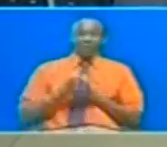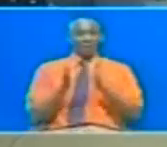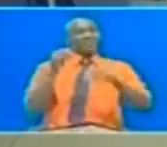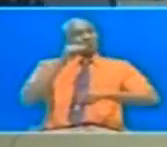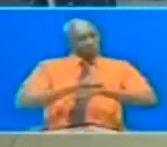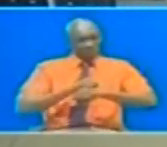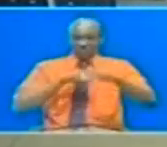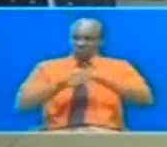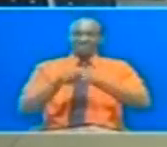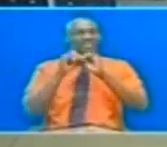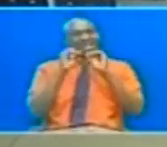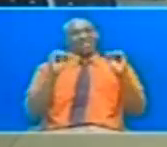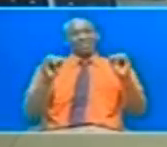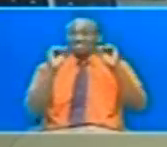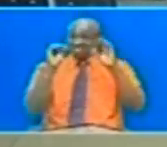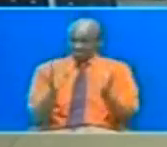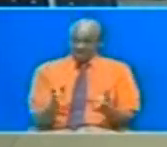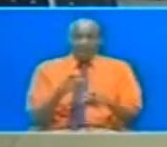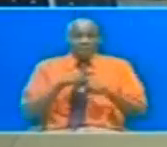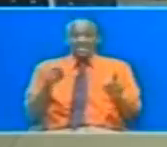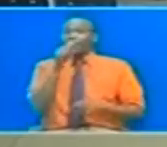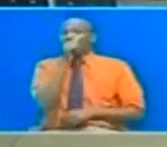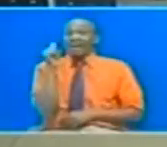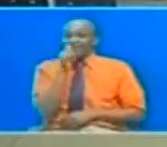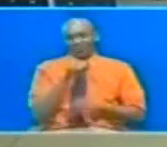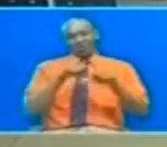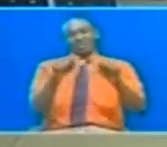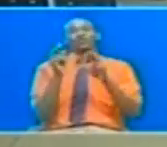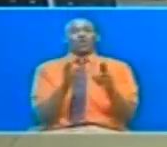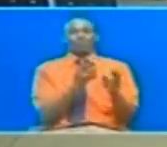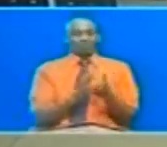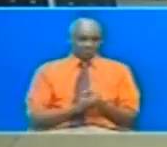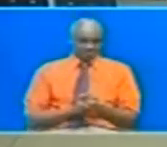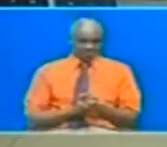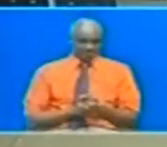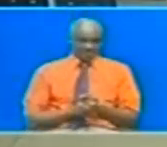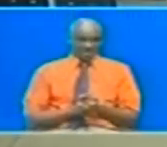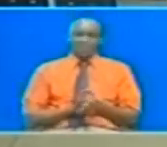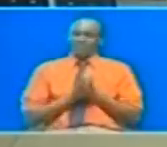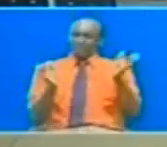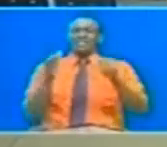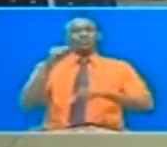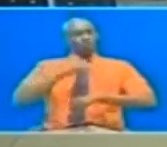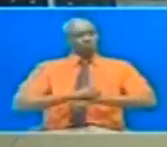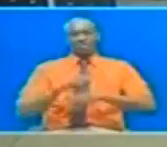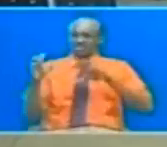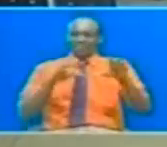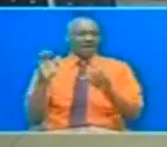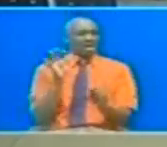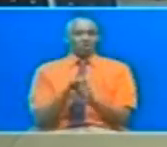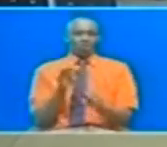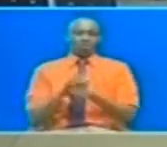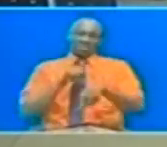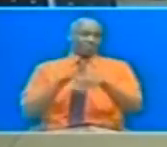been attending school, yet students and pupils of private schools have, putting those at public schools at a great disadvantage, especially if this